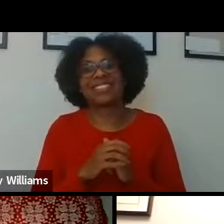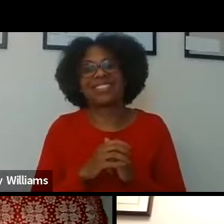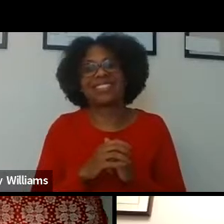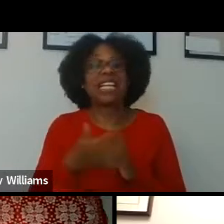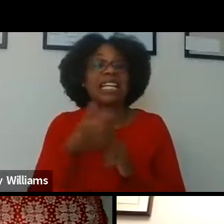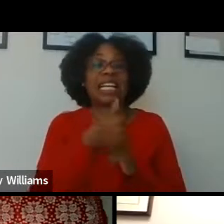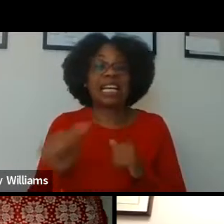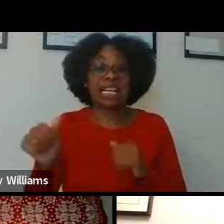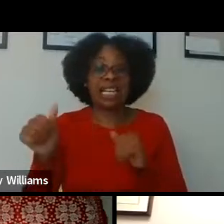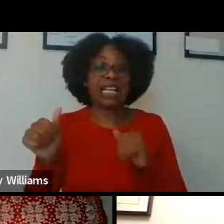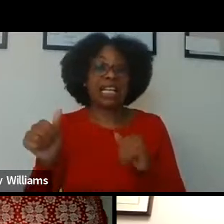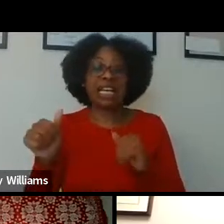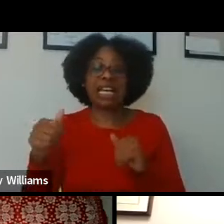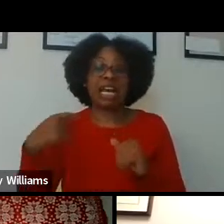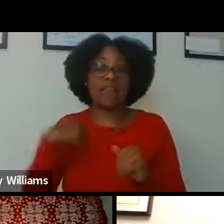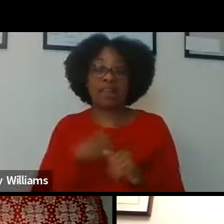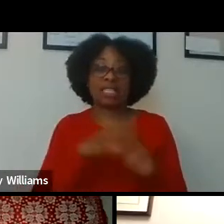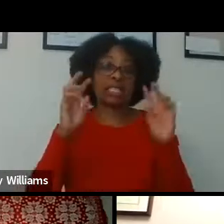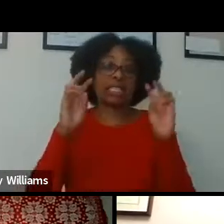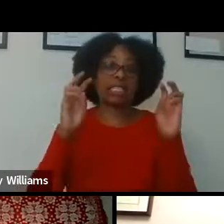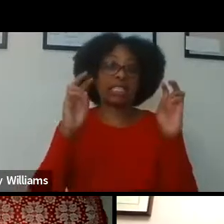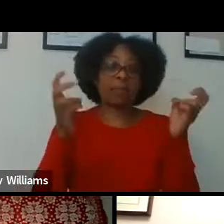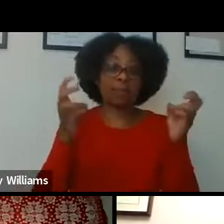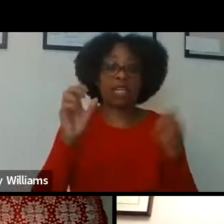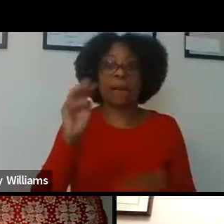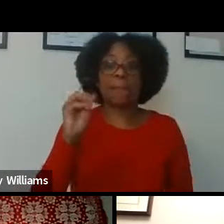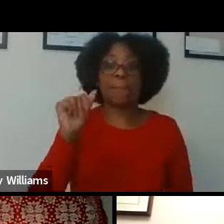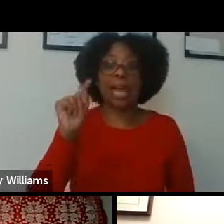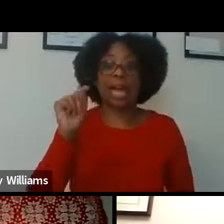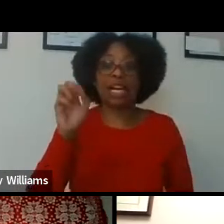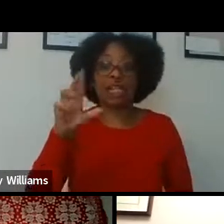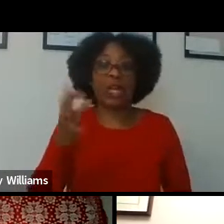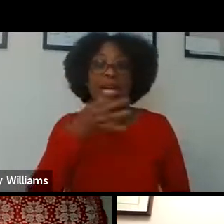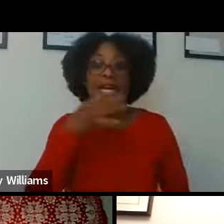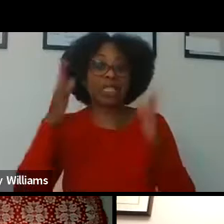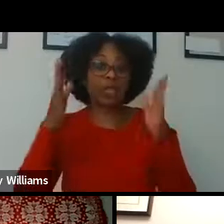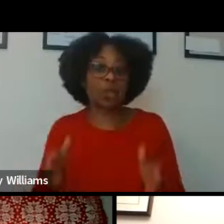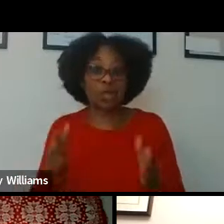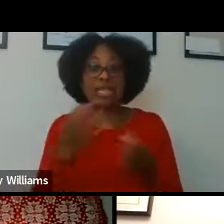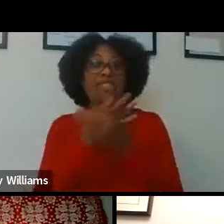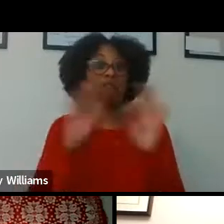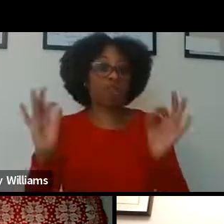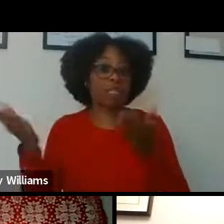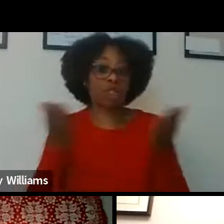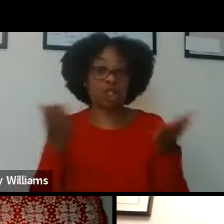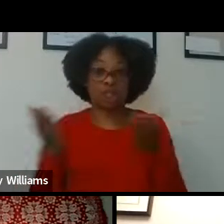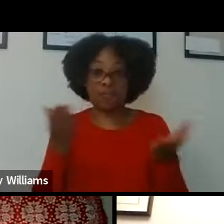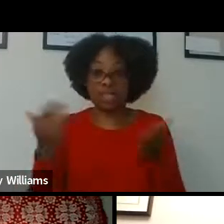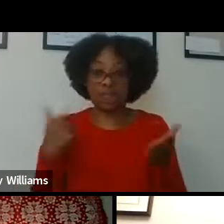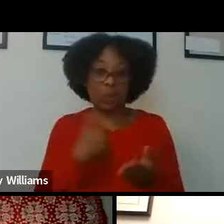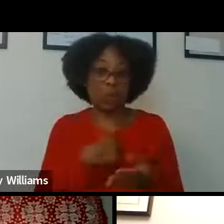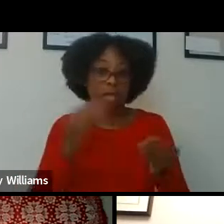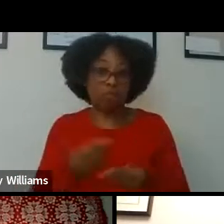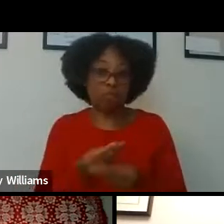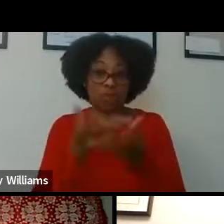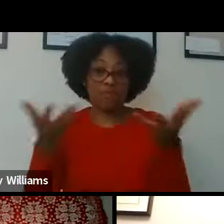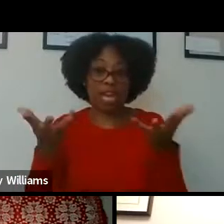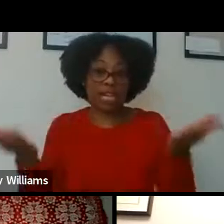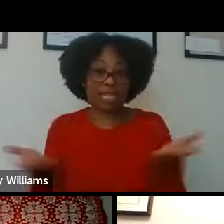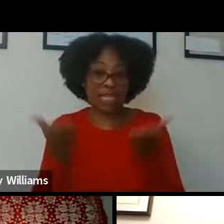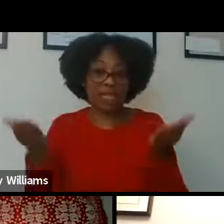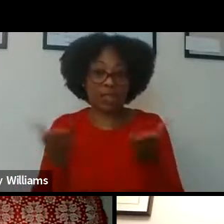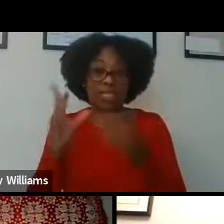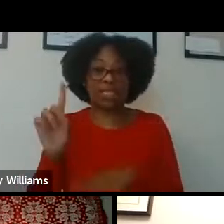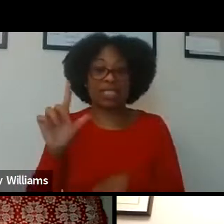subject matter expert, if you get referred to one of us, that, this free service that we provide at dLCV. Most of